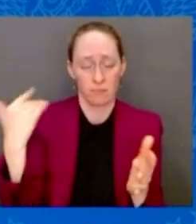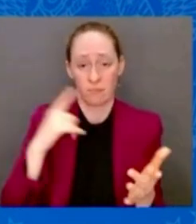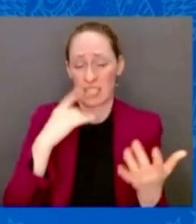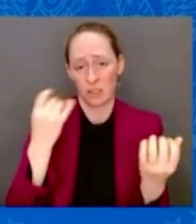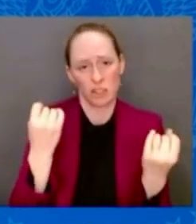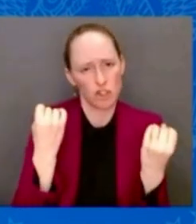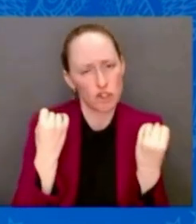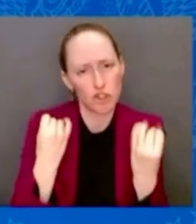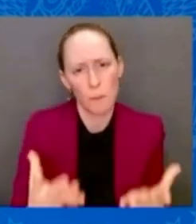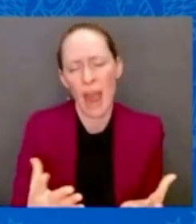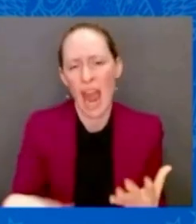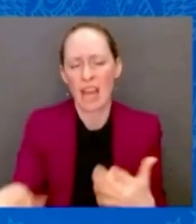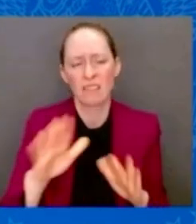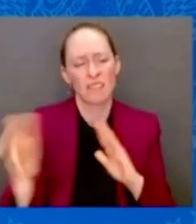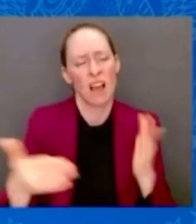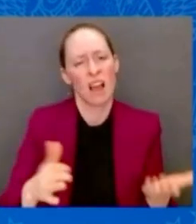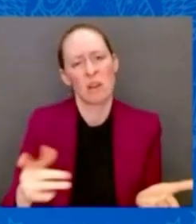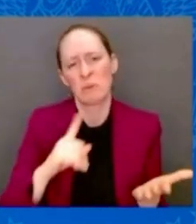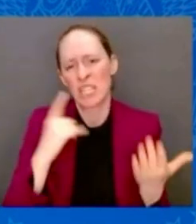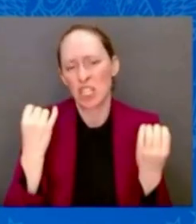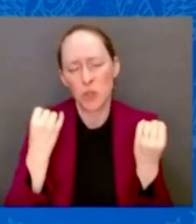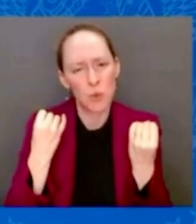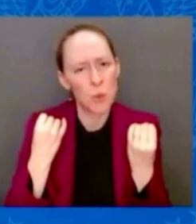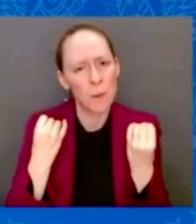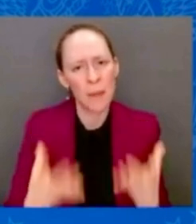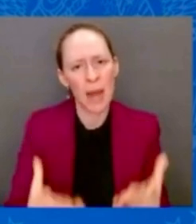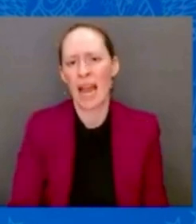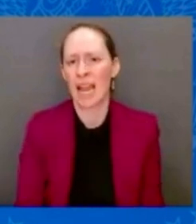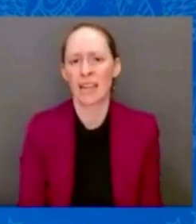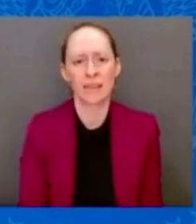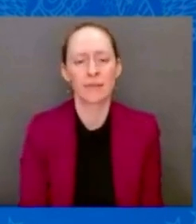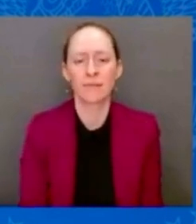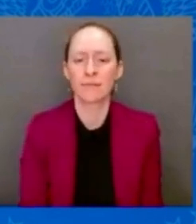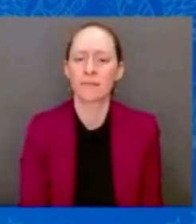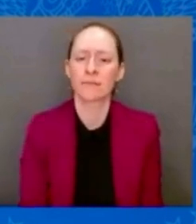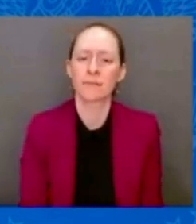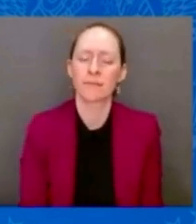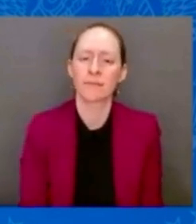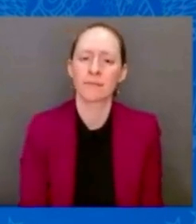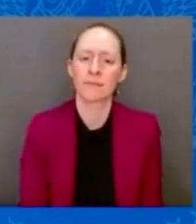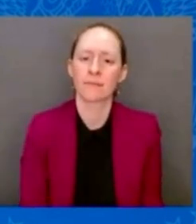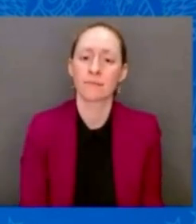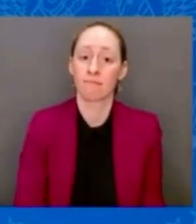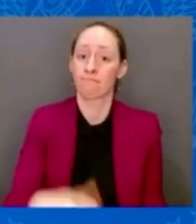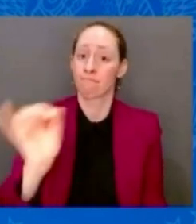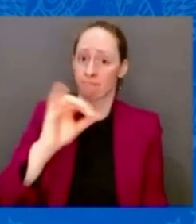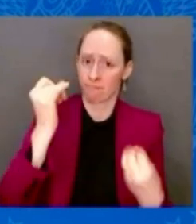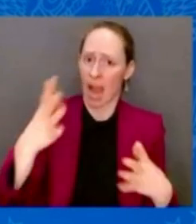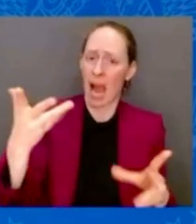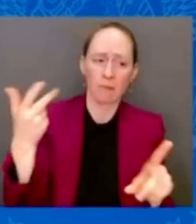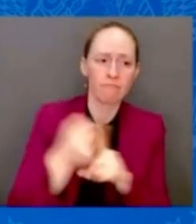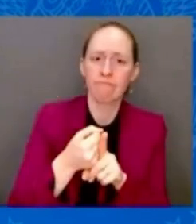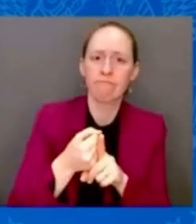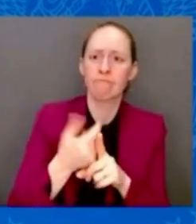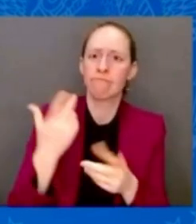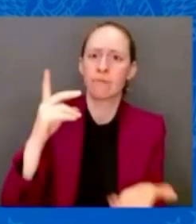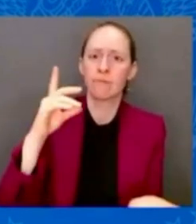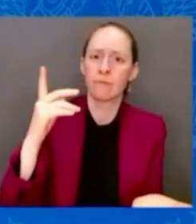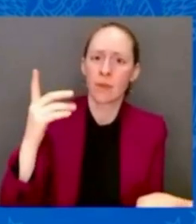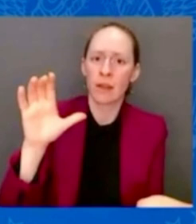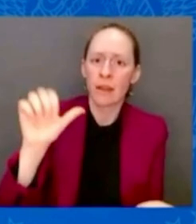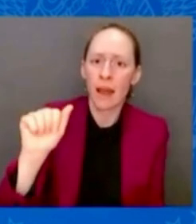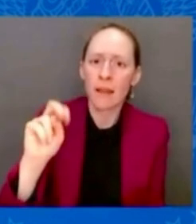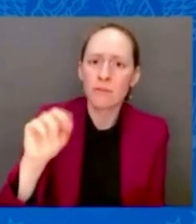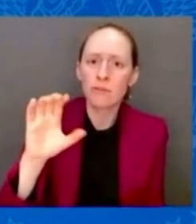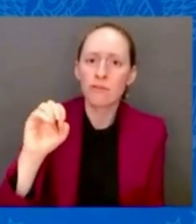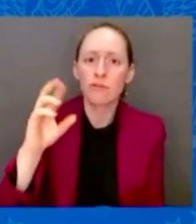are dealing with cancer from chemicals and toxins on the job and in your gear. It's wrong. It's wrong.